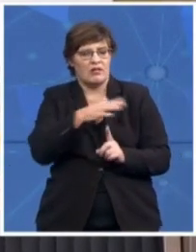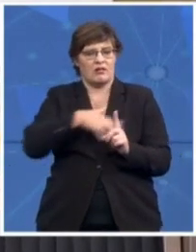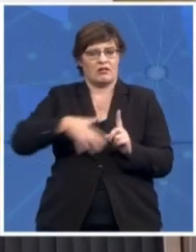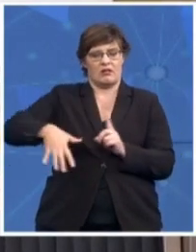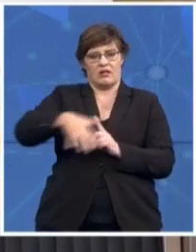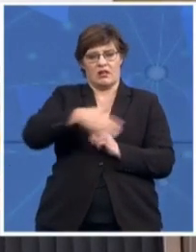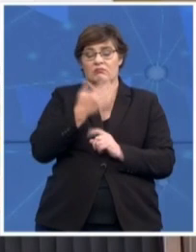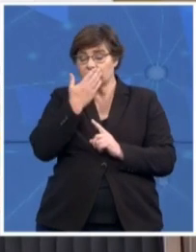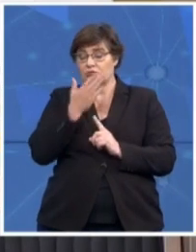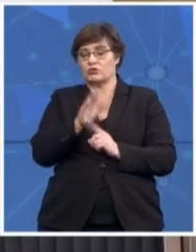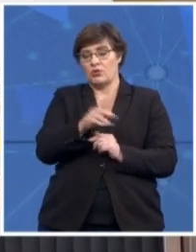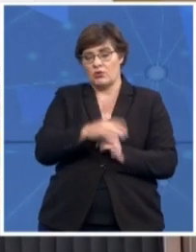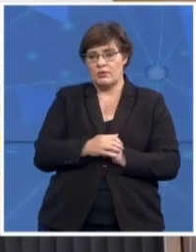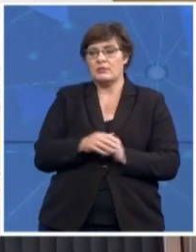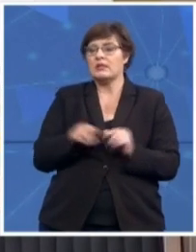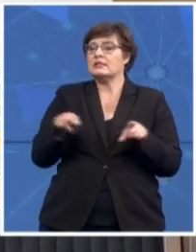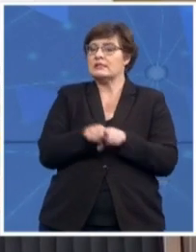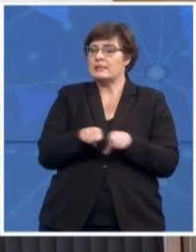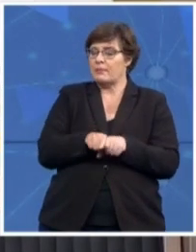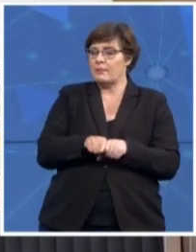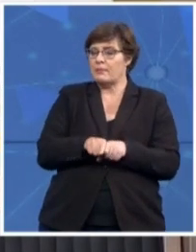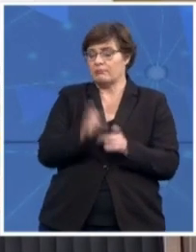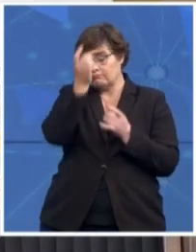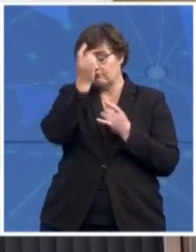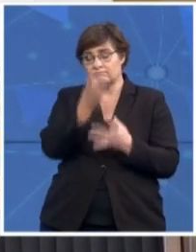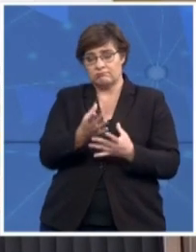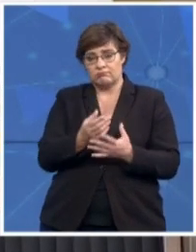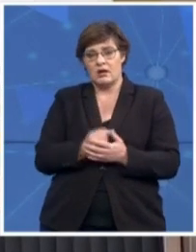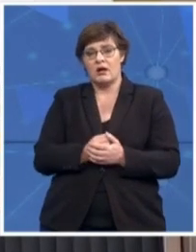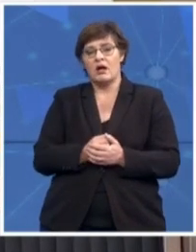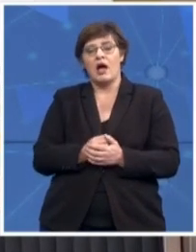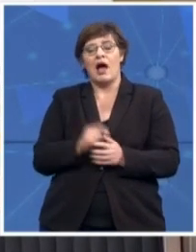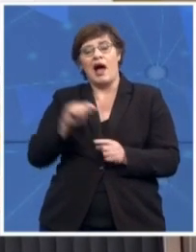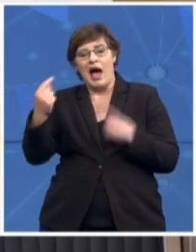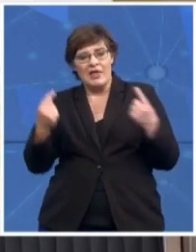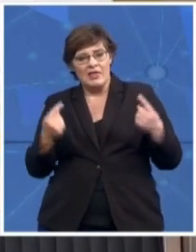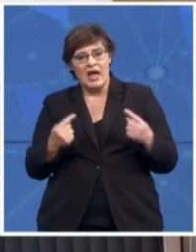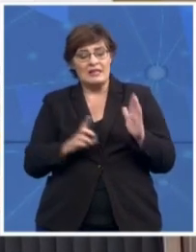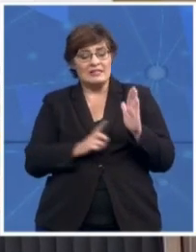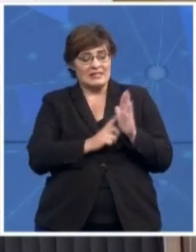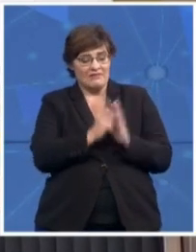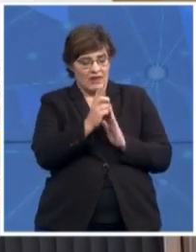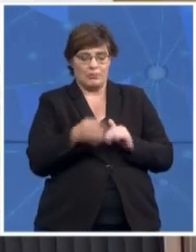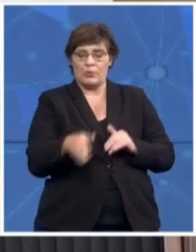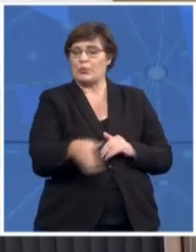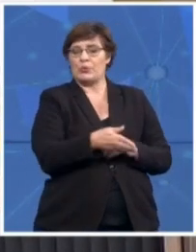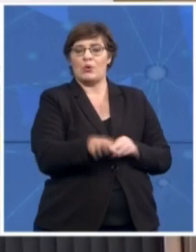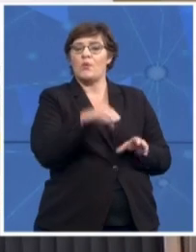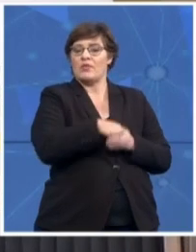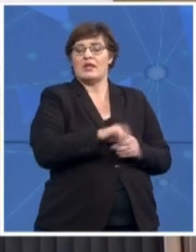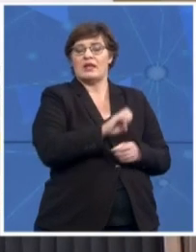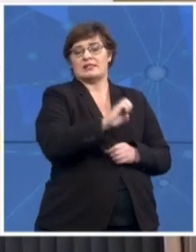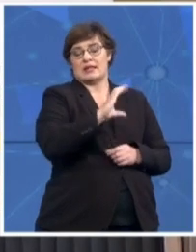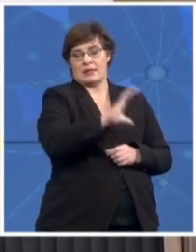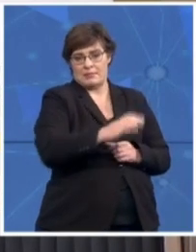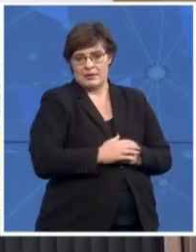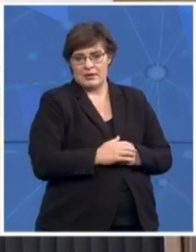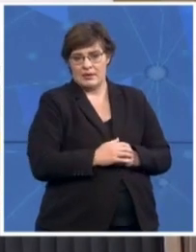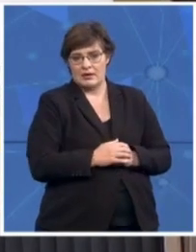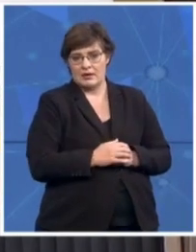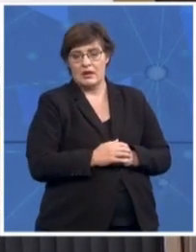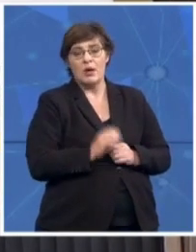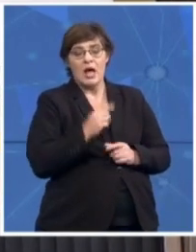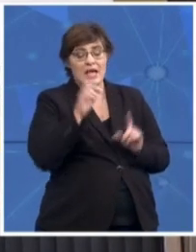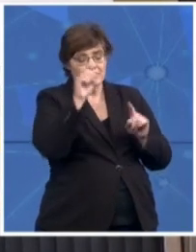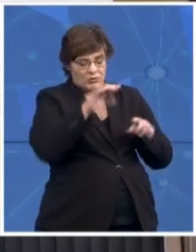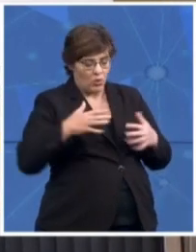make mention of the fact that there are several underdeveloped places within the Eastern Cape, especially on that coastal line. We're talking about